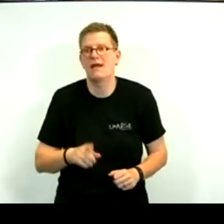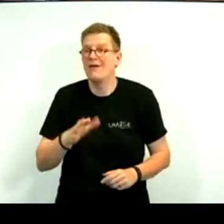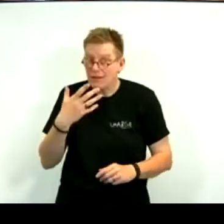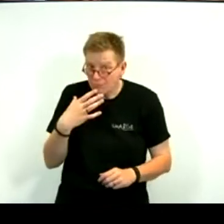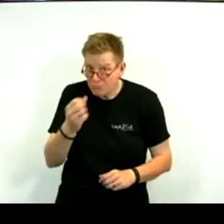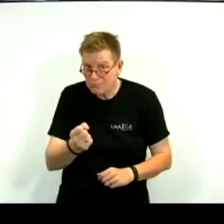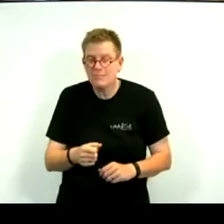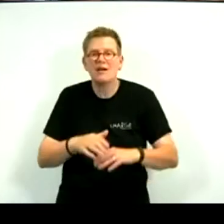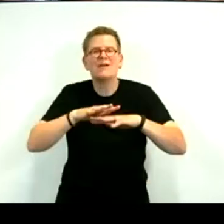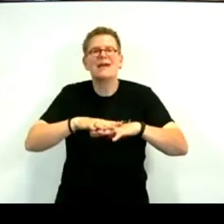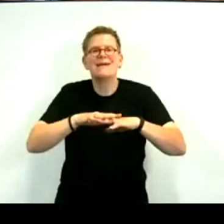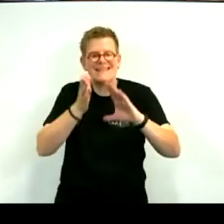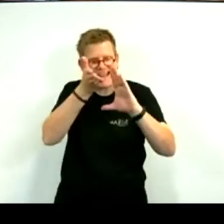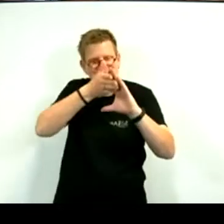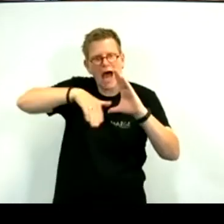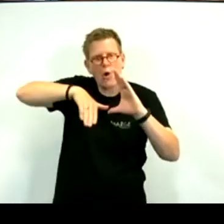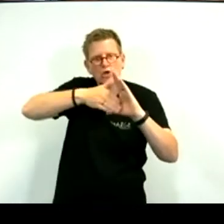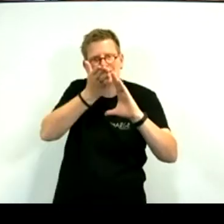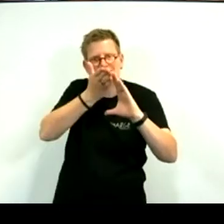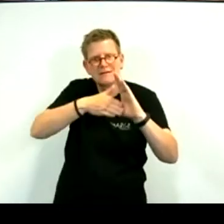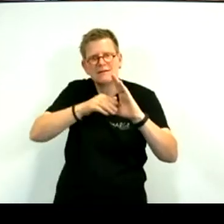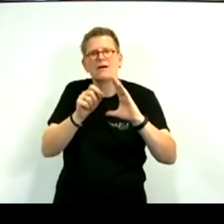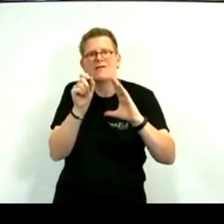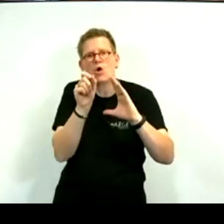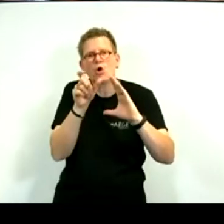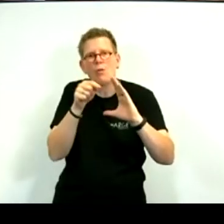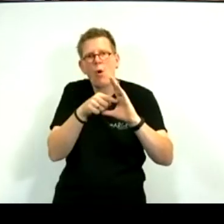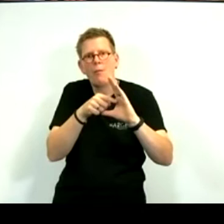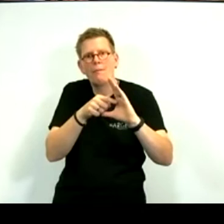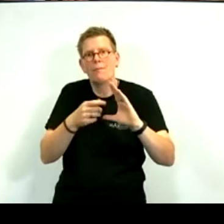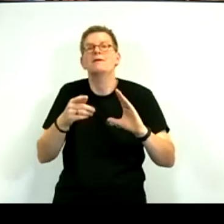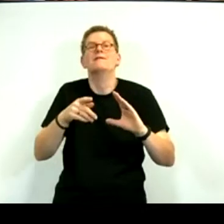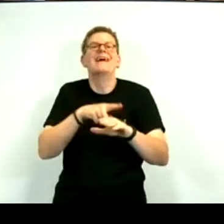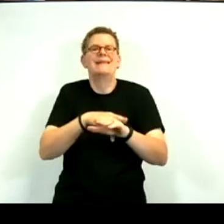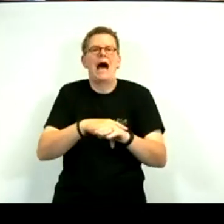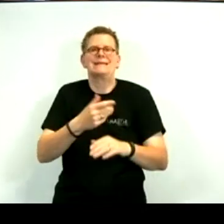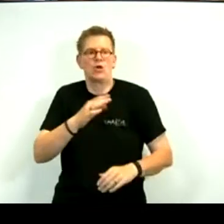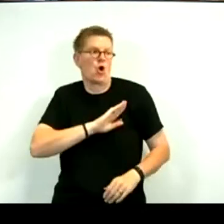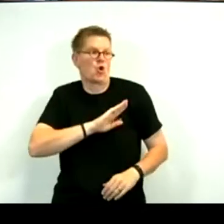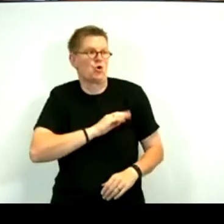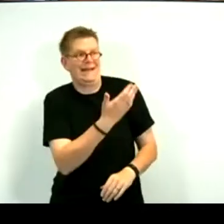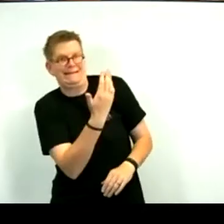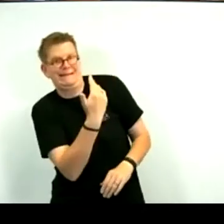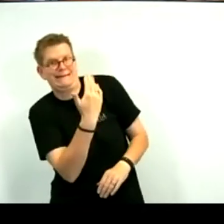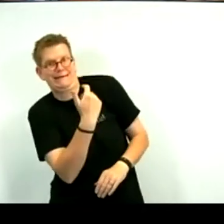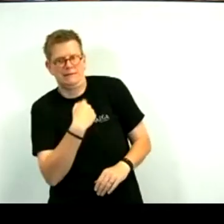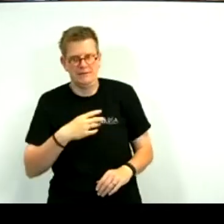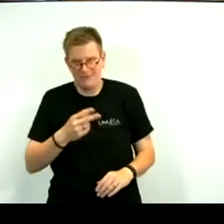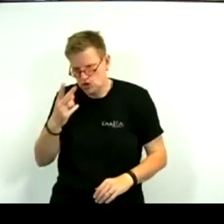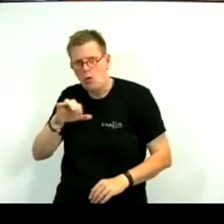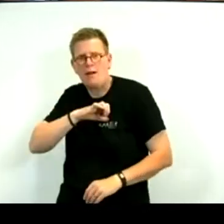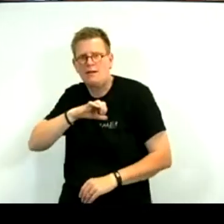colleagues to come and have a look because it's so interesting. If you then say, do you think my child should